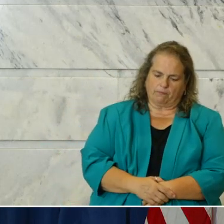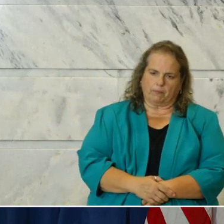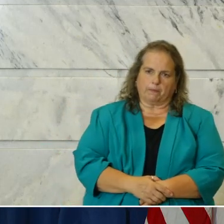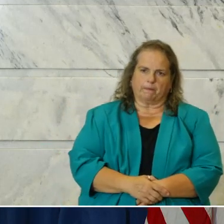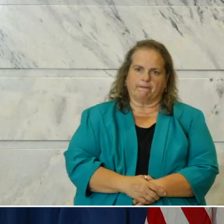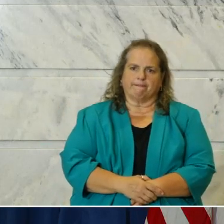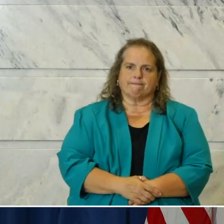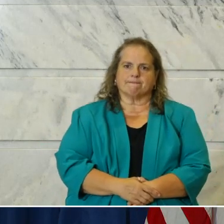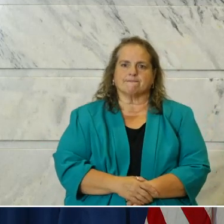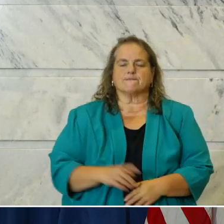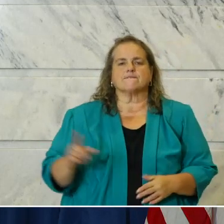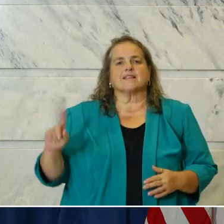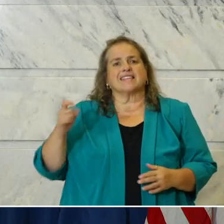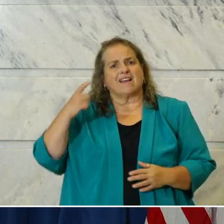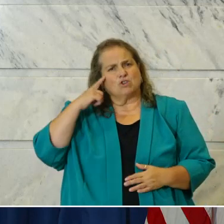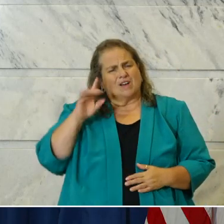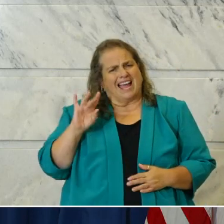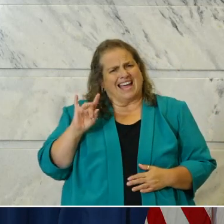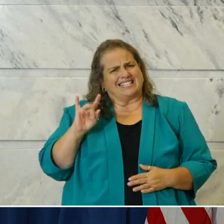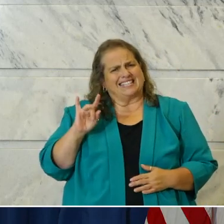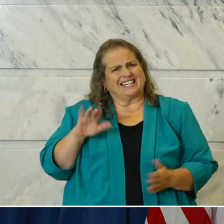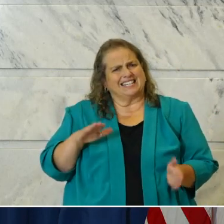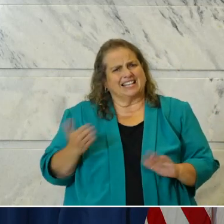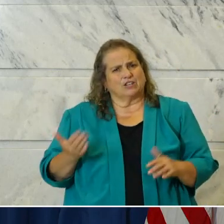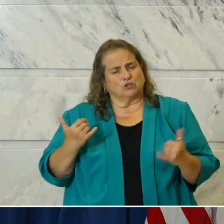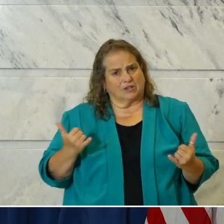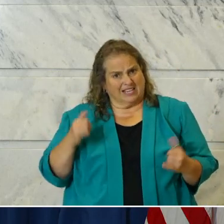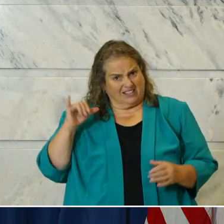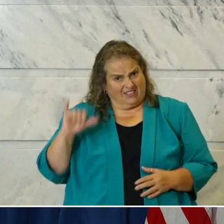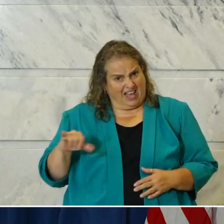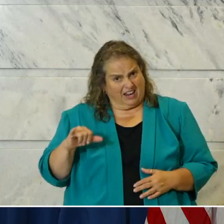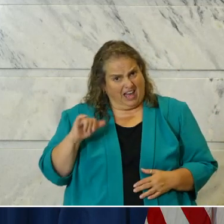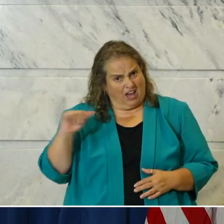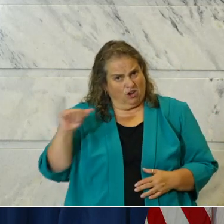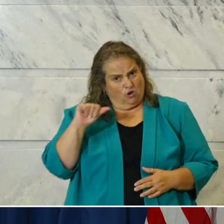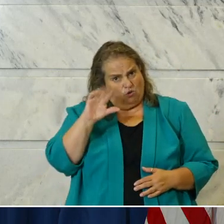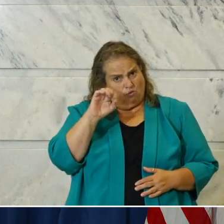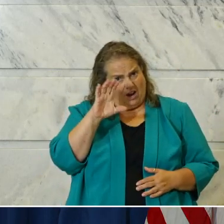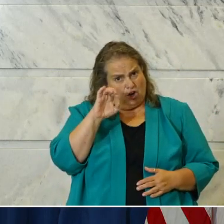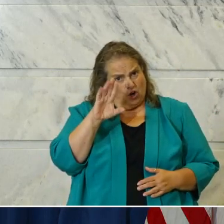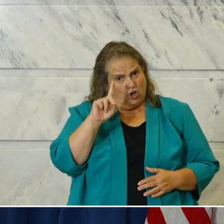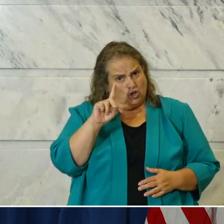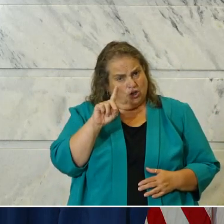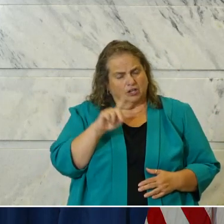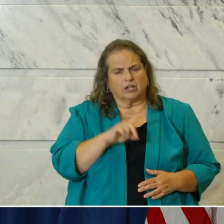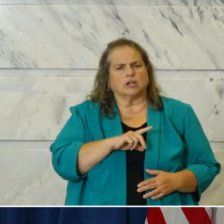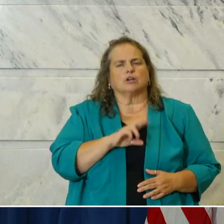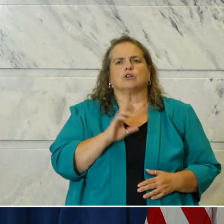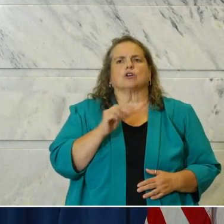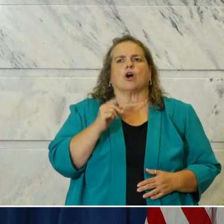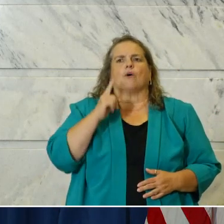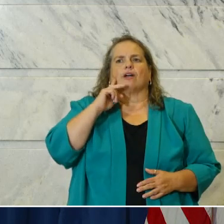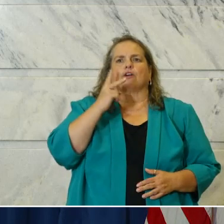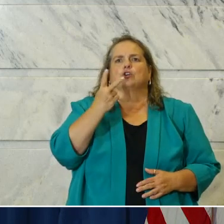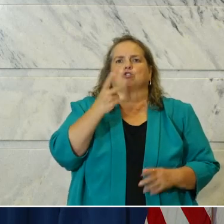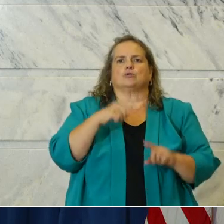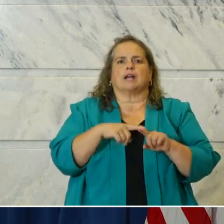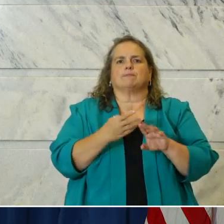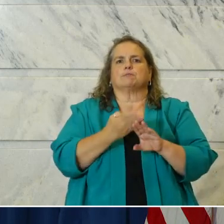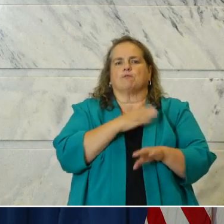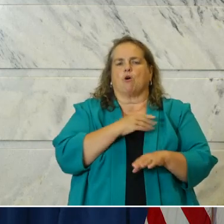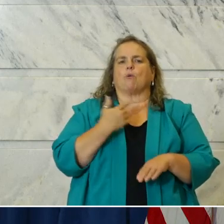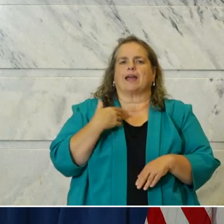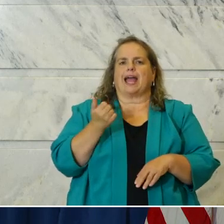Yes, today, is that a record? I think we have had on 2 occasions more than